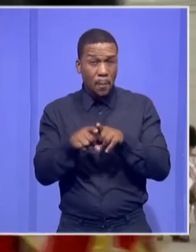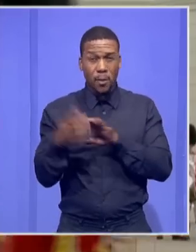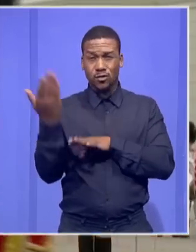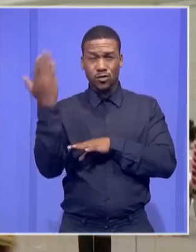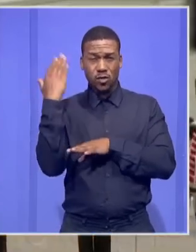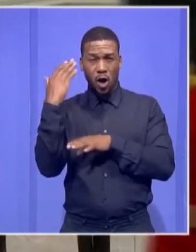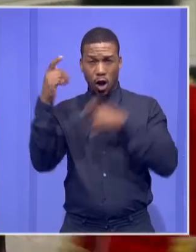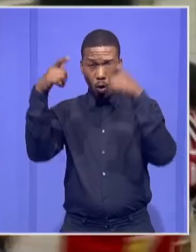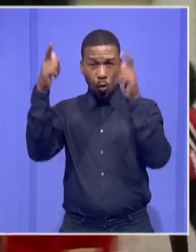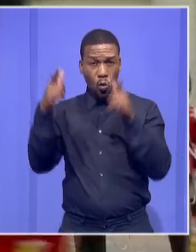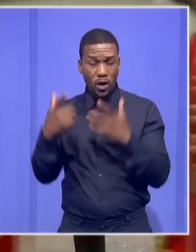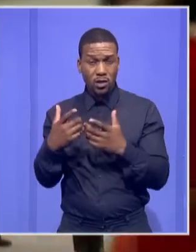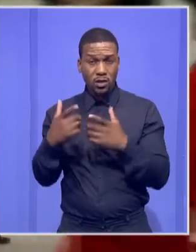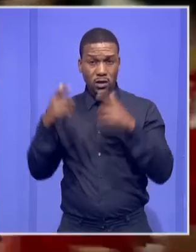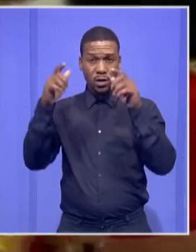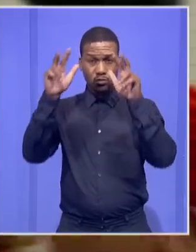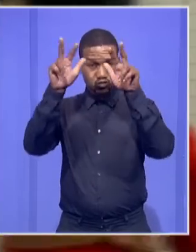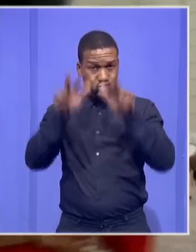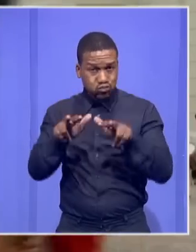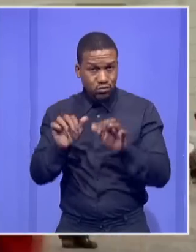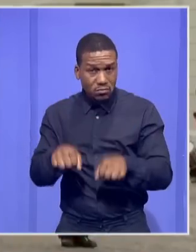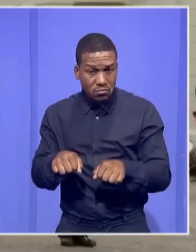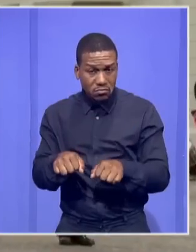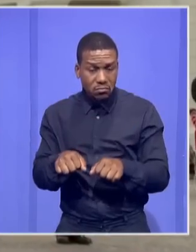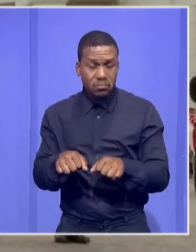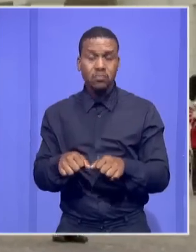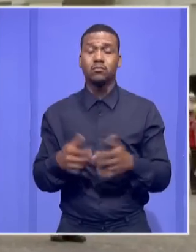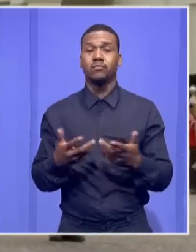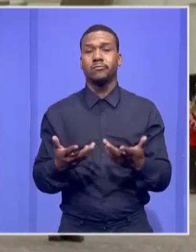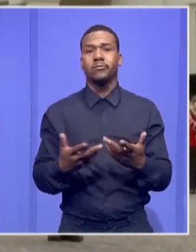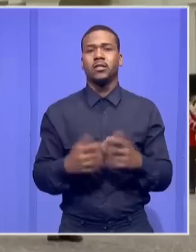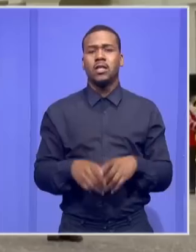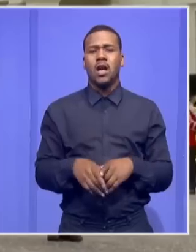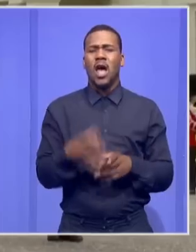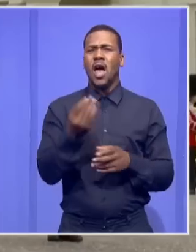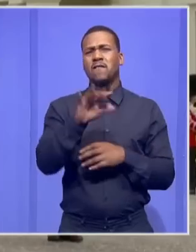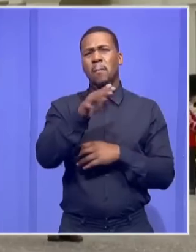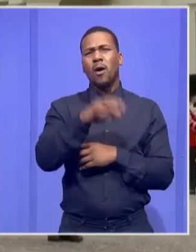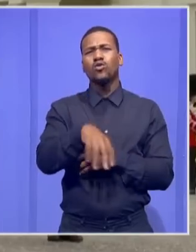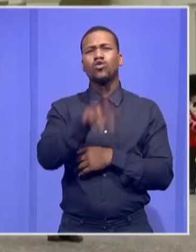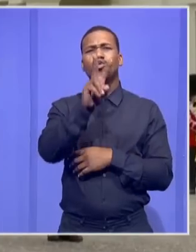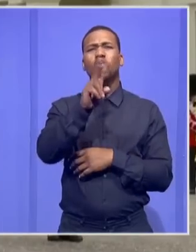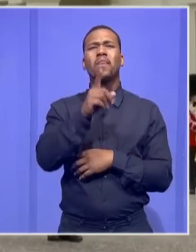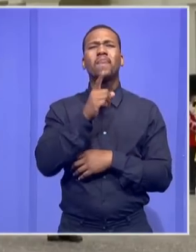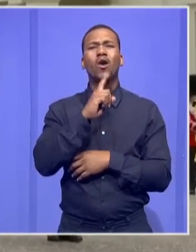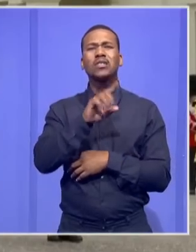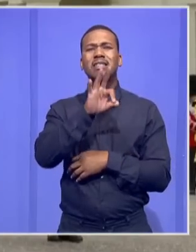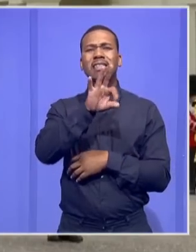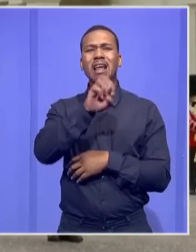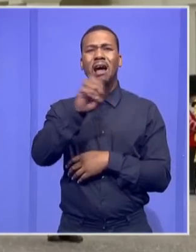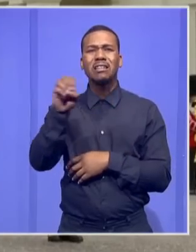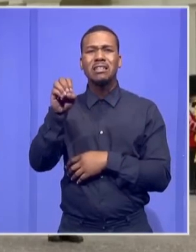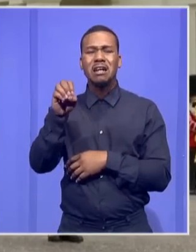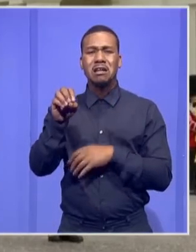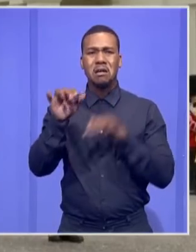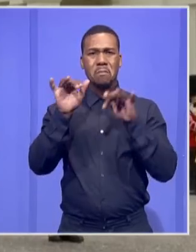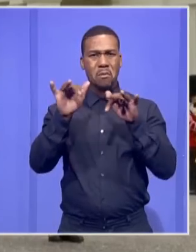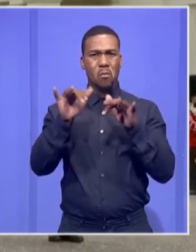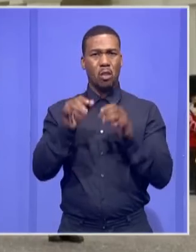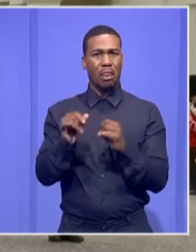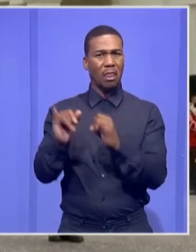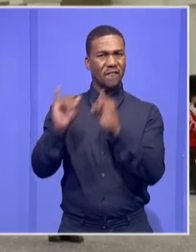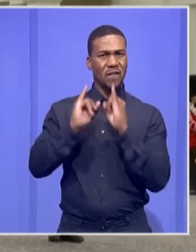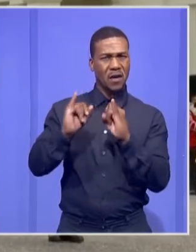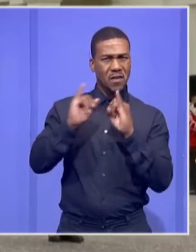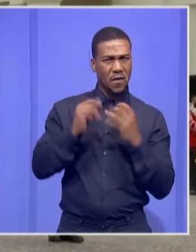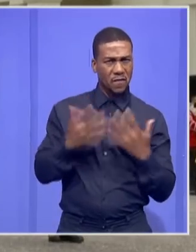this time around you have 2,300 guests who have been invited, and with Queen Elizabeth there were about 8,000 people in attendance.